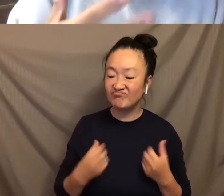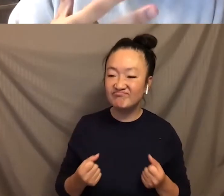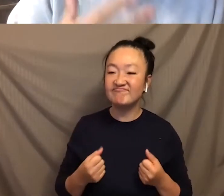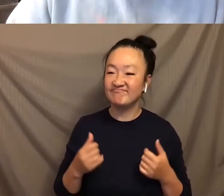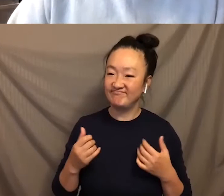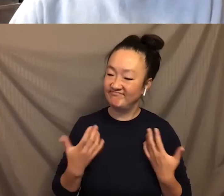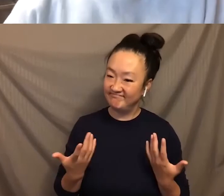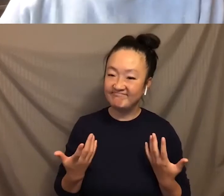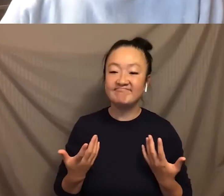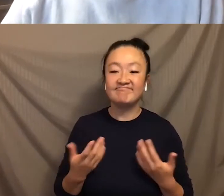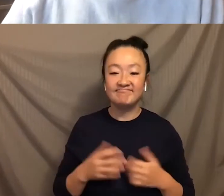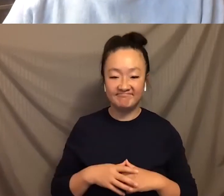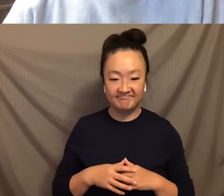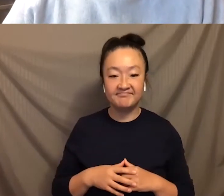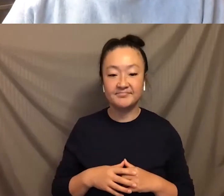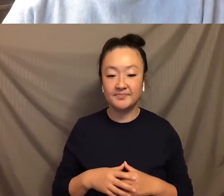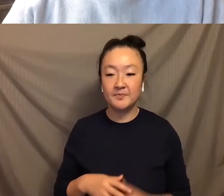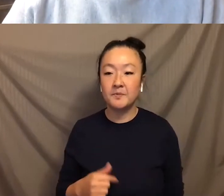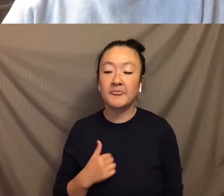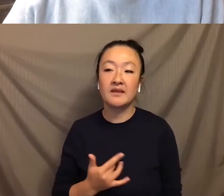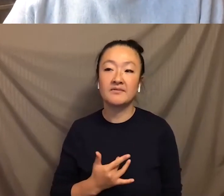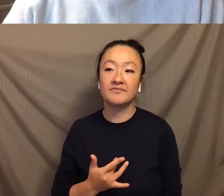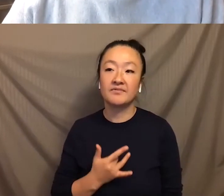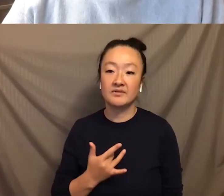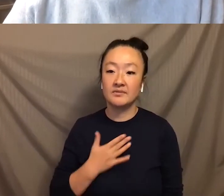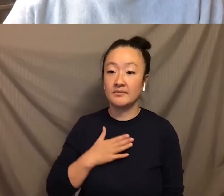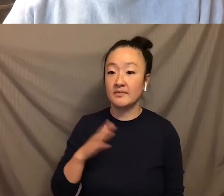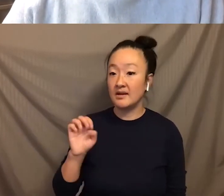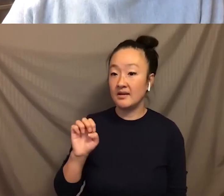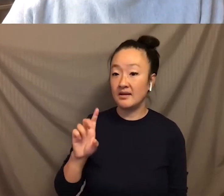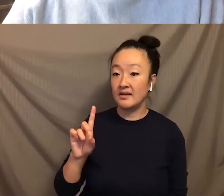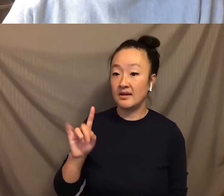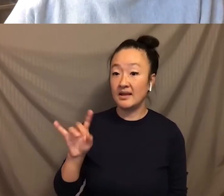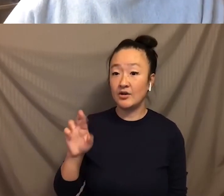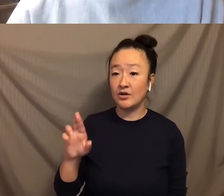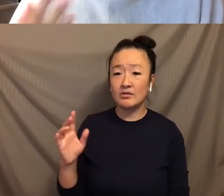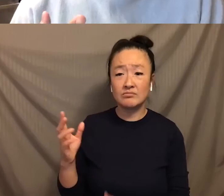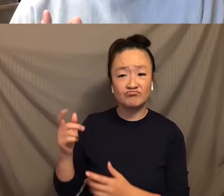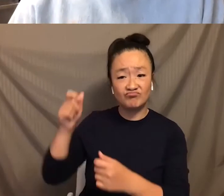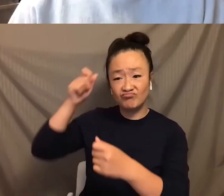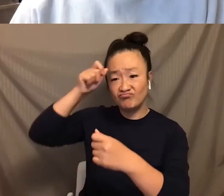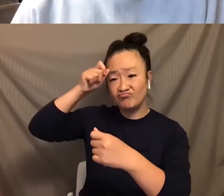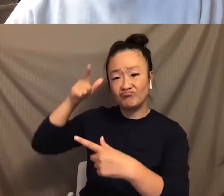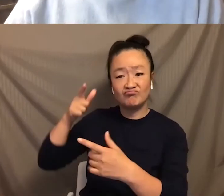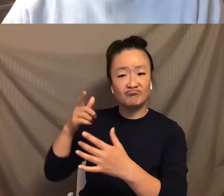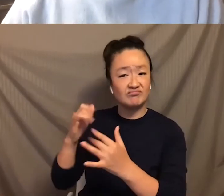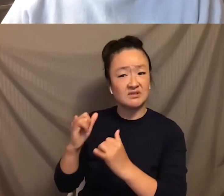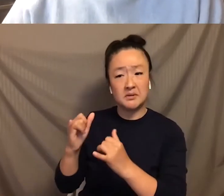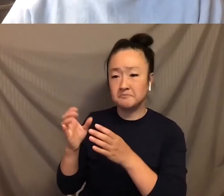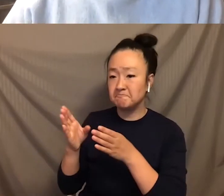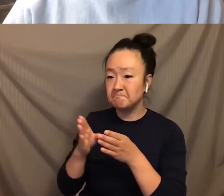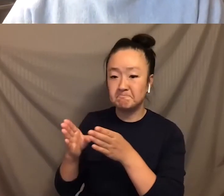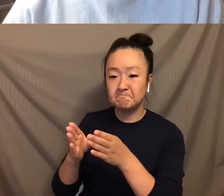I really do feel as though my editor and I were quite simpatico in terms of the direction that I wanted